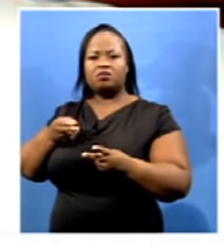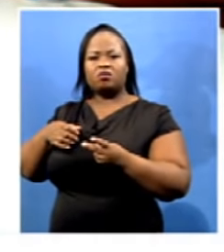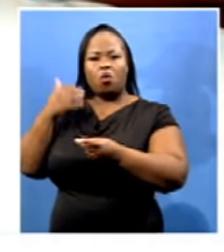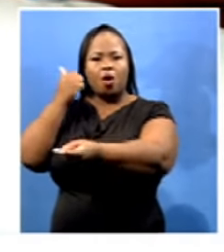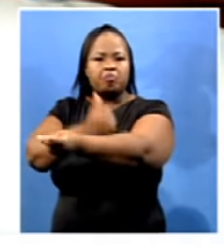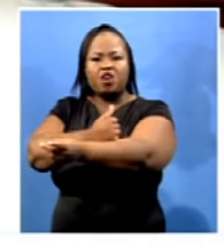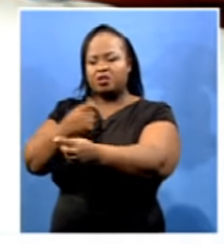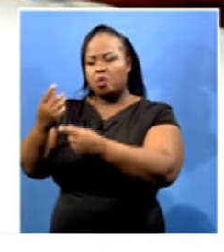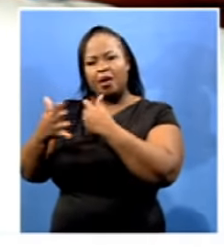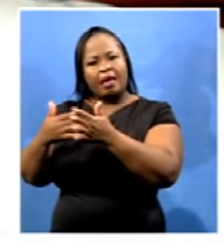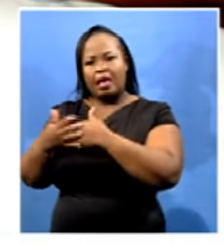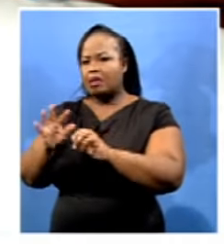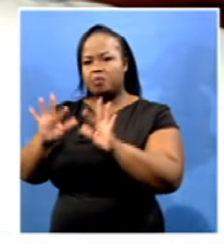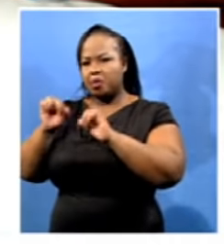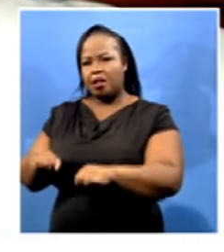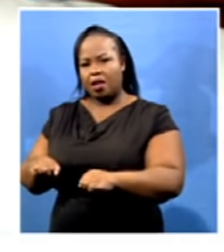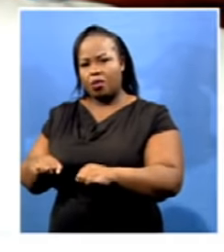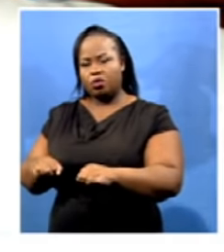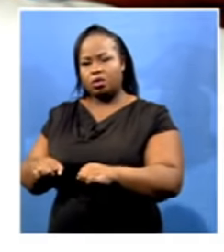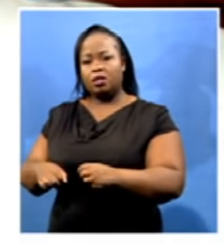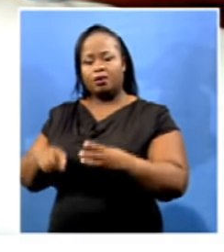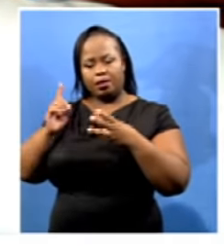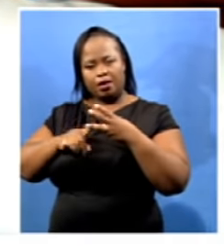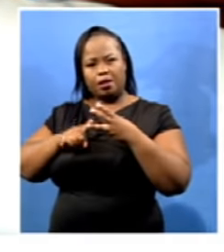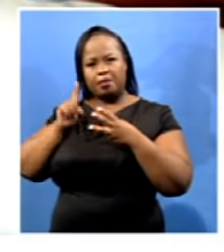and I think that he has to report